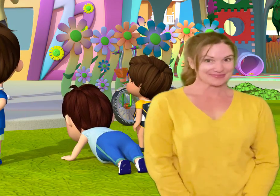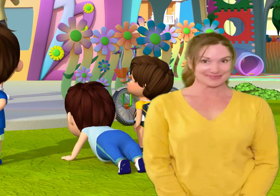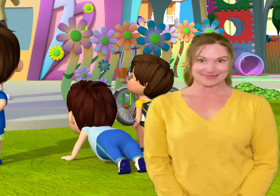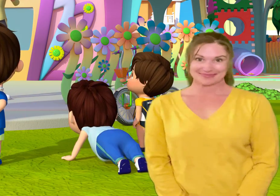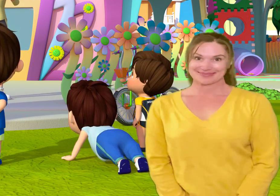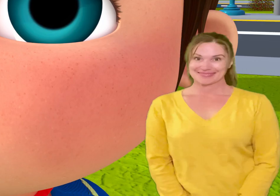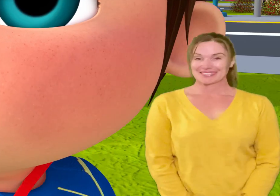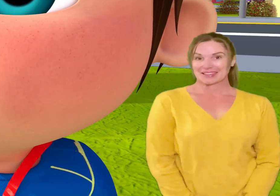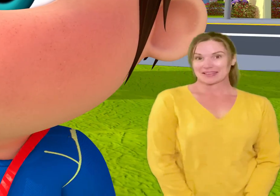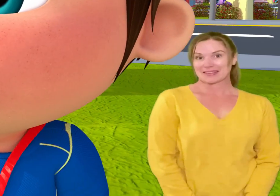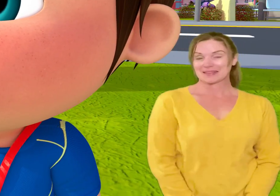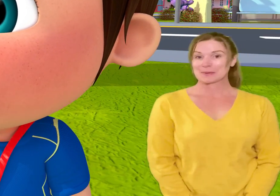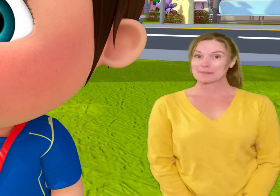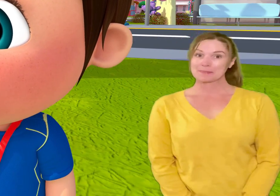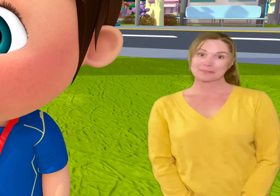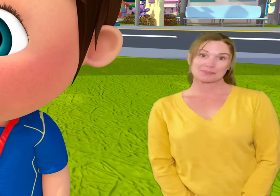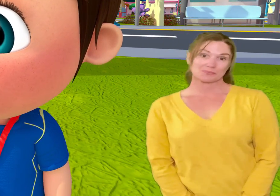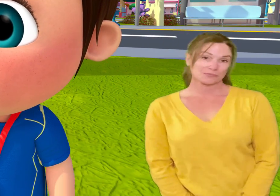will